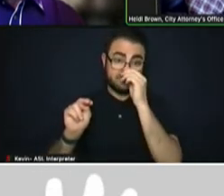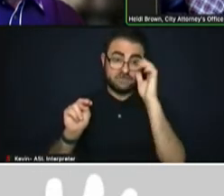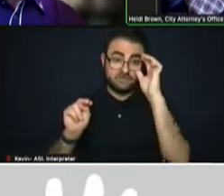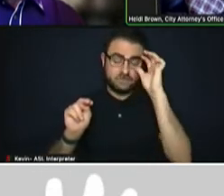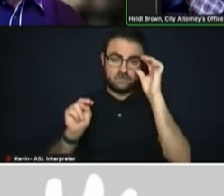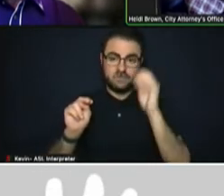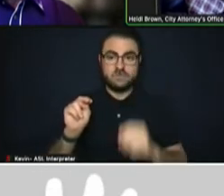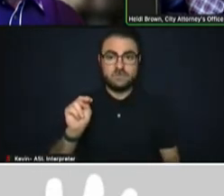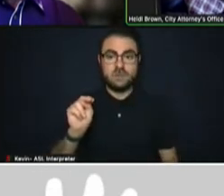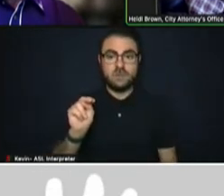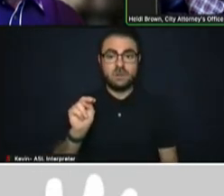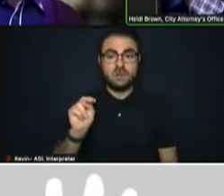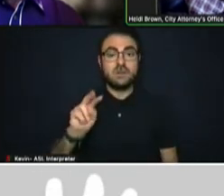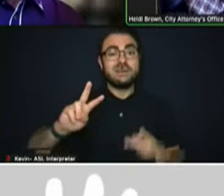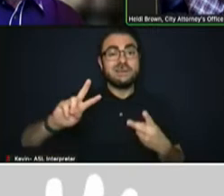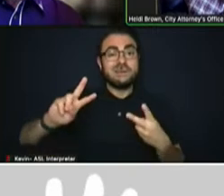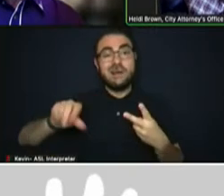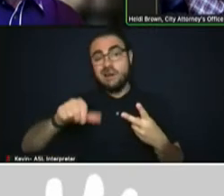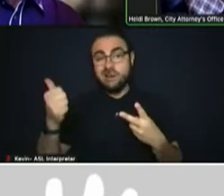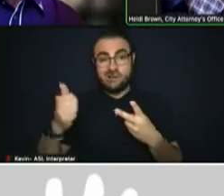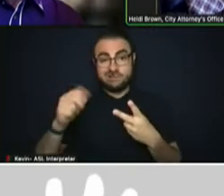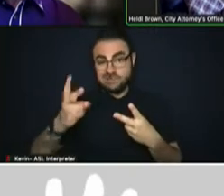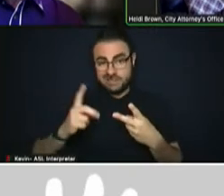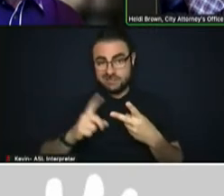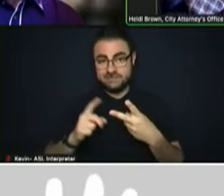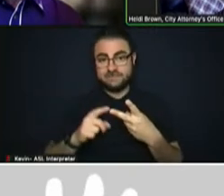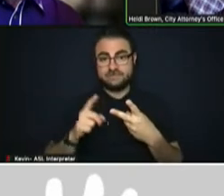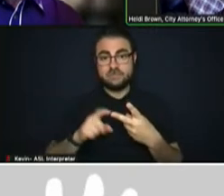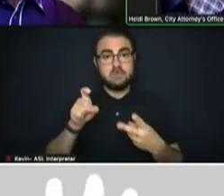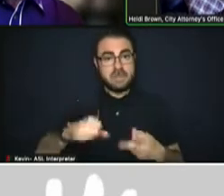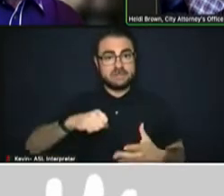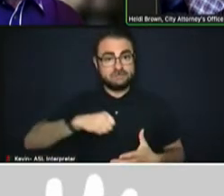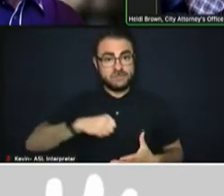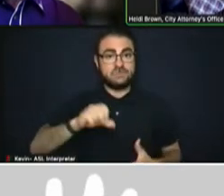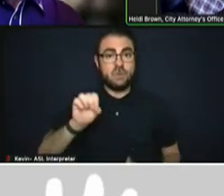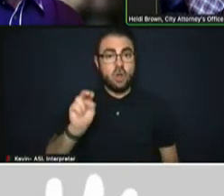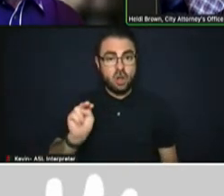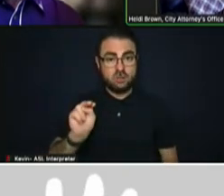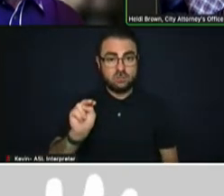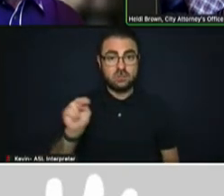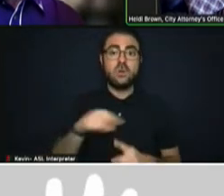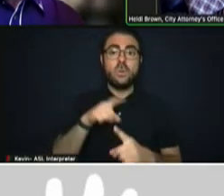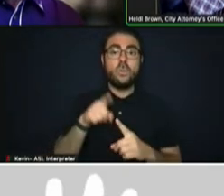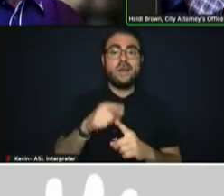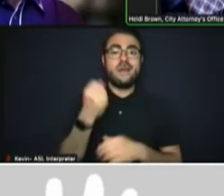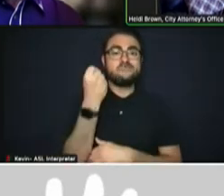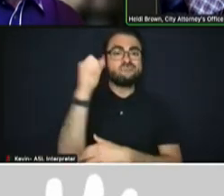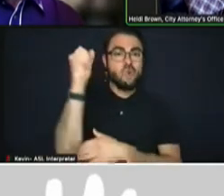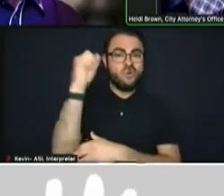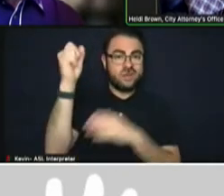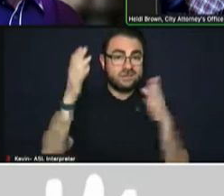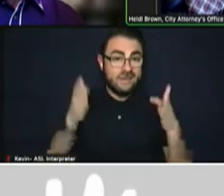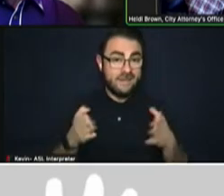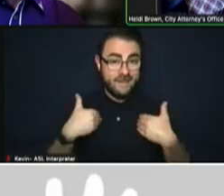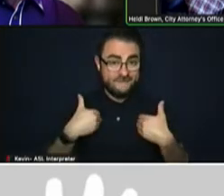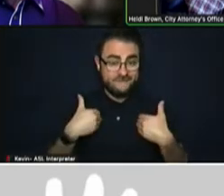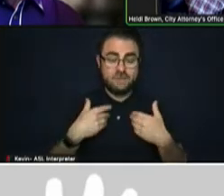instance when we said they need to turn on their cameras is when they're engaging with the public during a protest. We did put a caveat